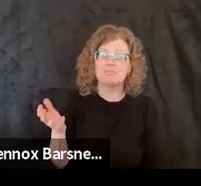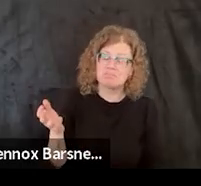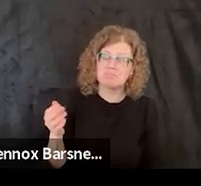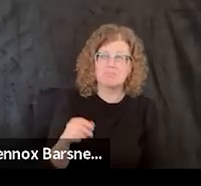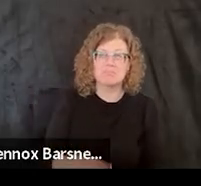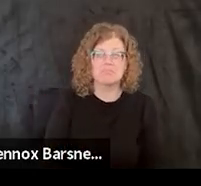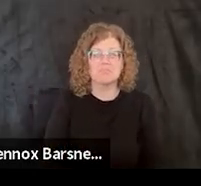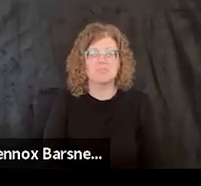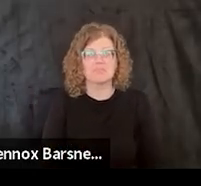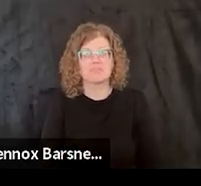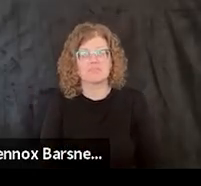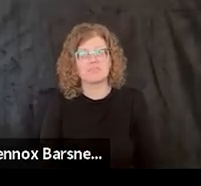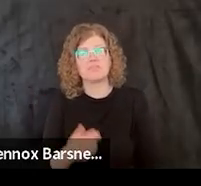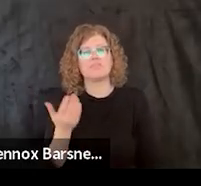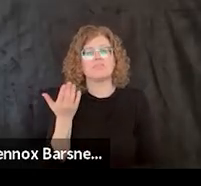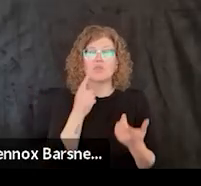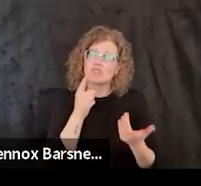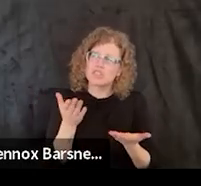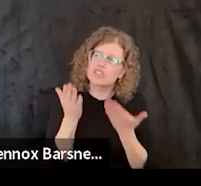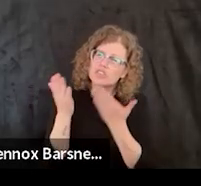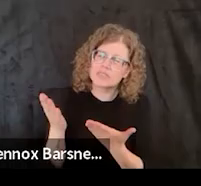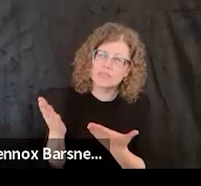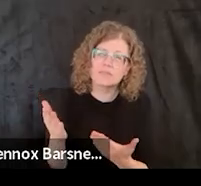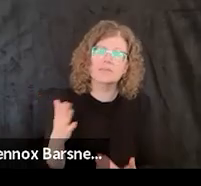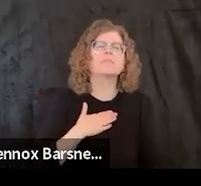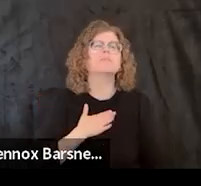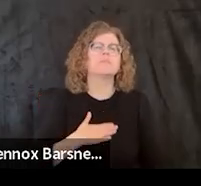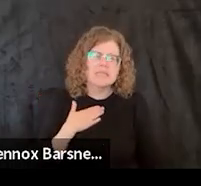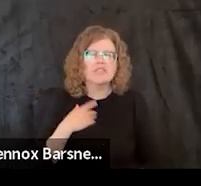it is a minimum recommendation. So please feel free to consider that.